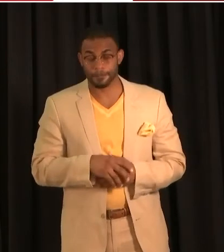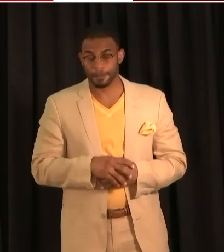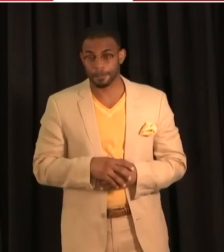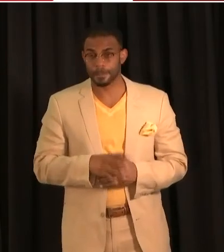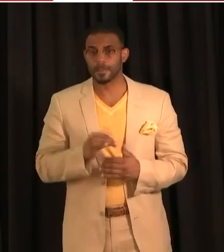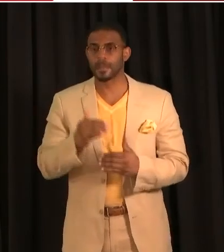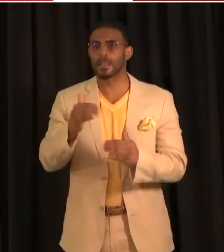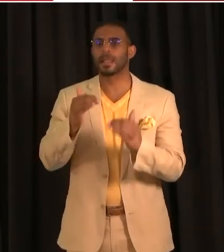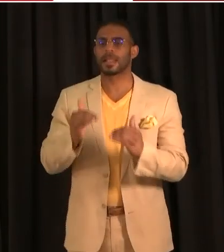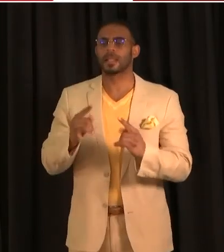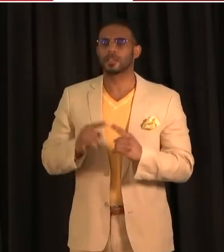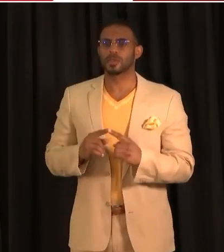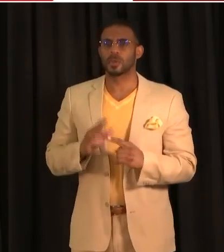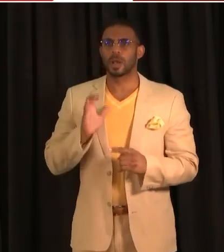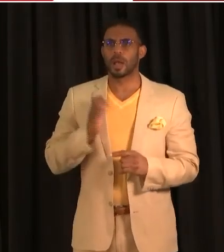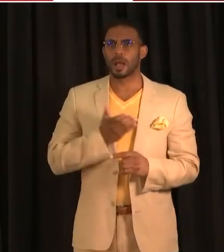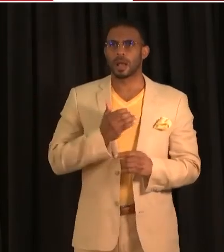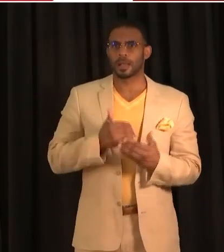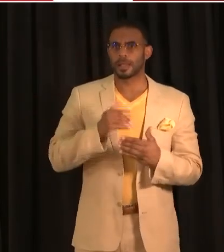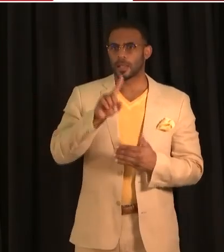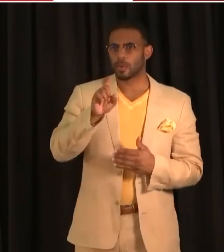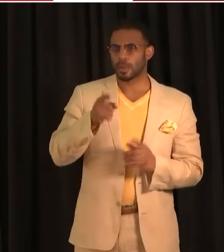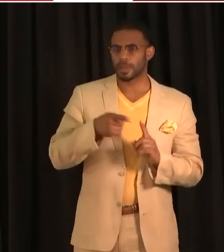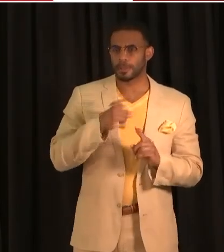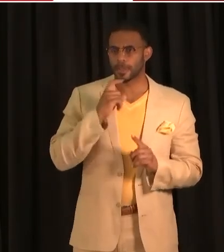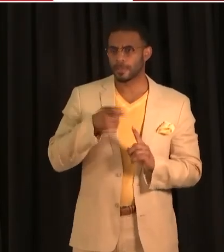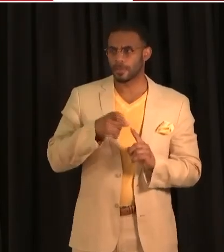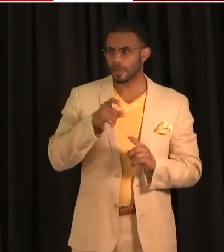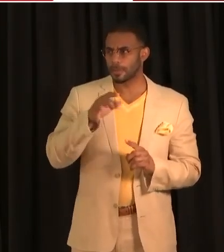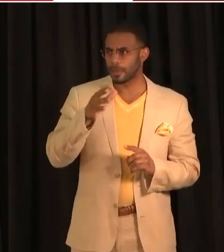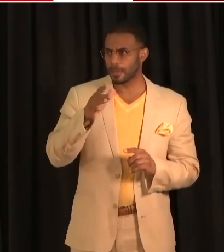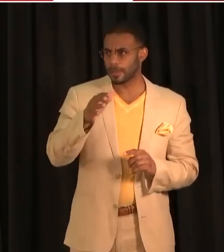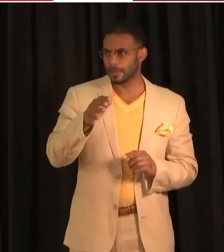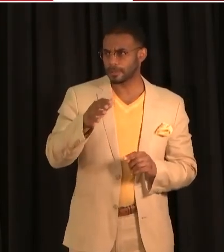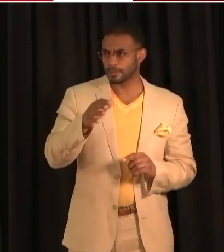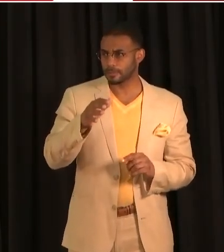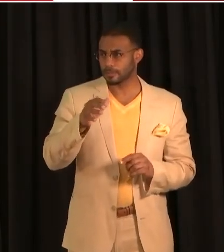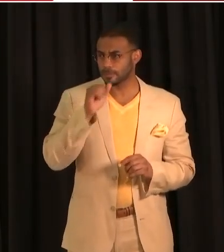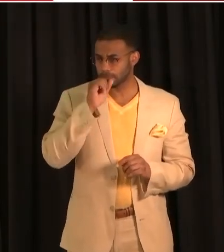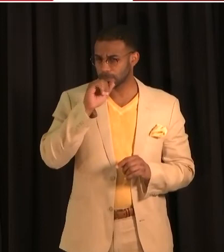you, Dr. Shaw. We're going to go next to our next question is going to be from